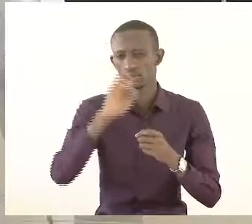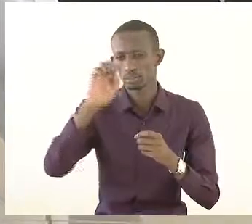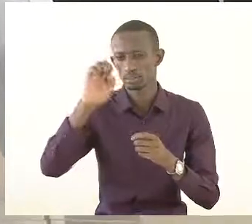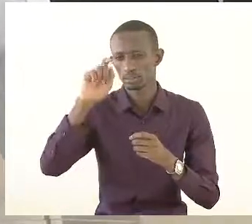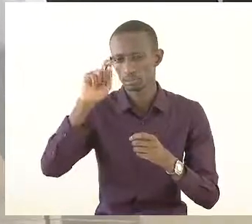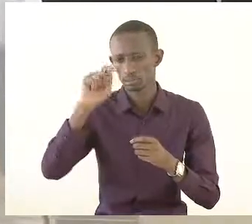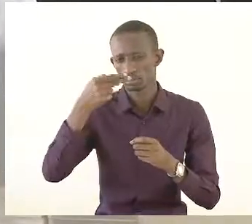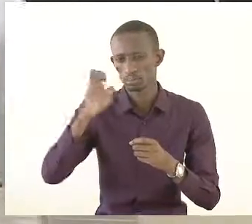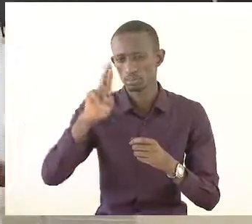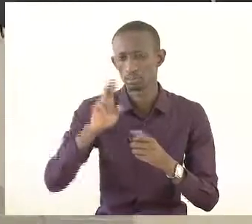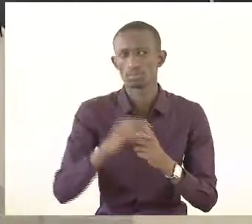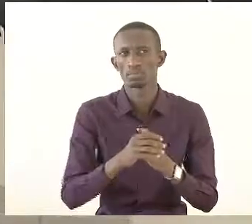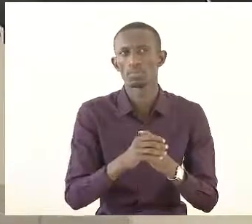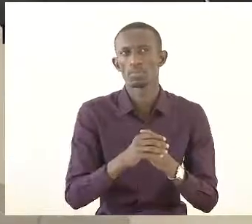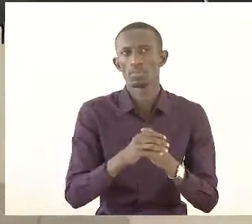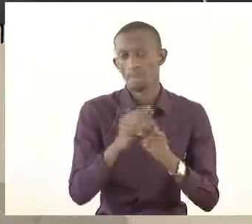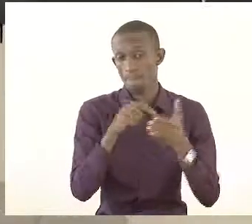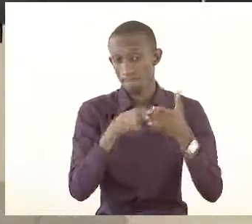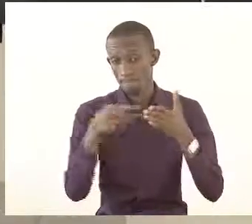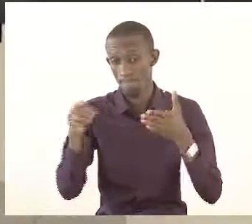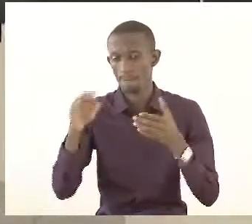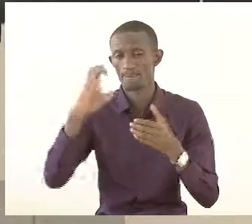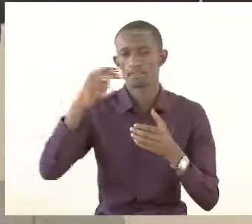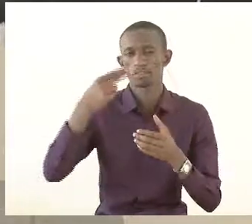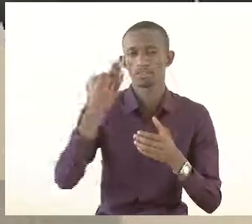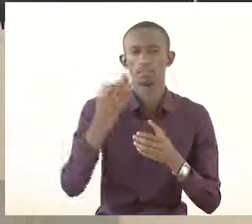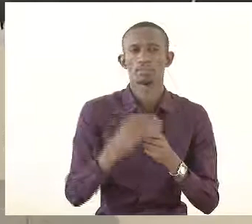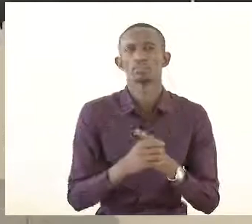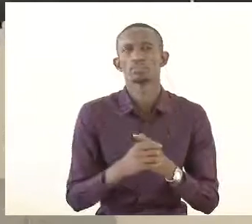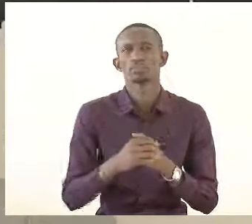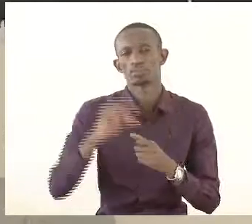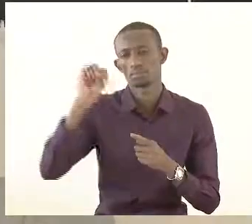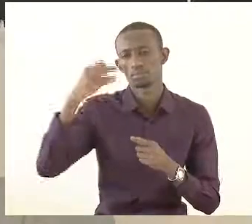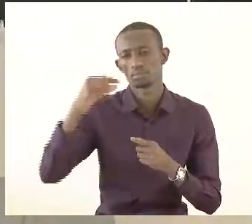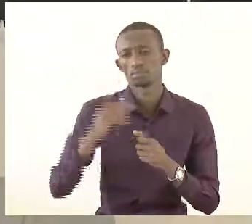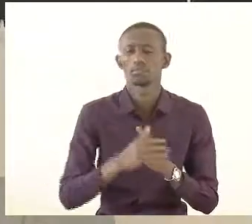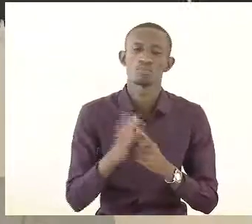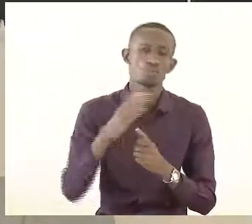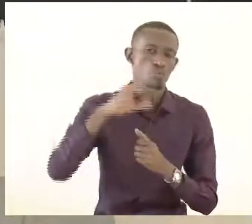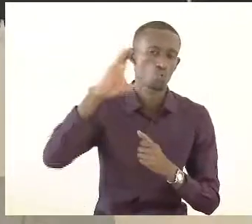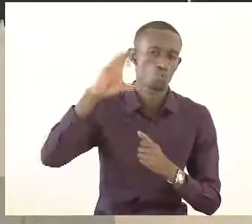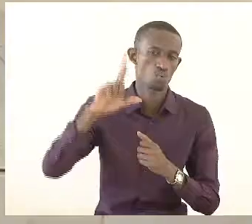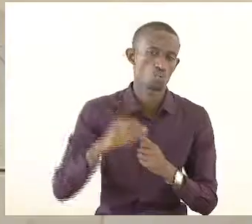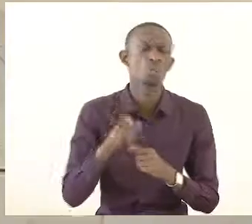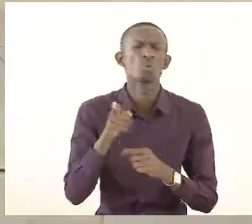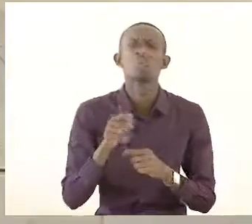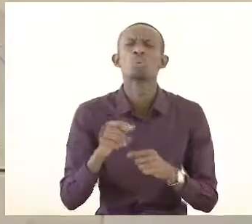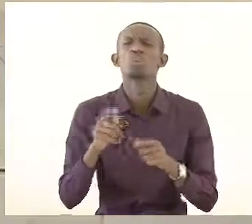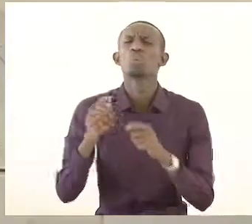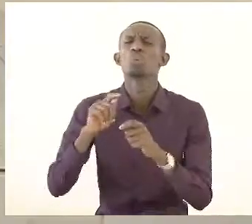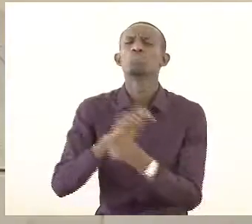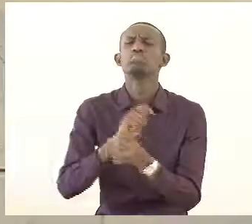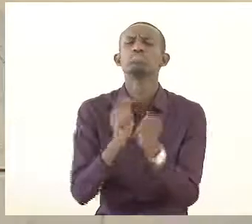CH3MgCl. Now we have a Grignard reagent we can use. Now, how do we transform this one to